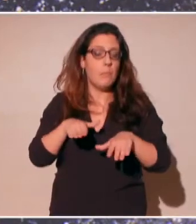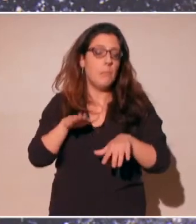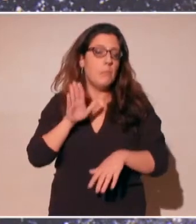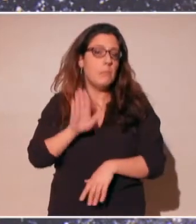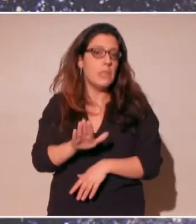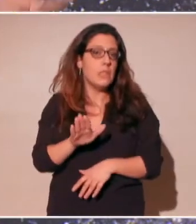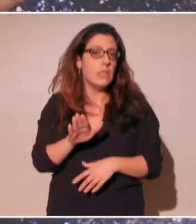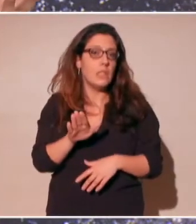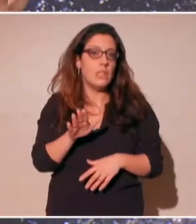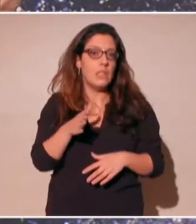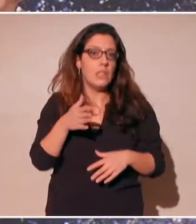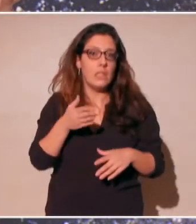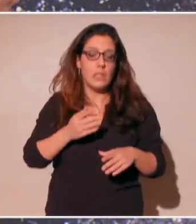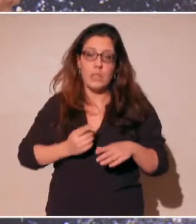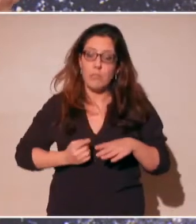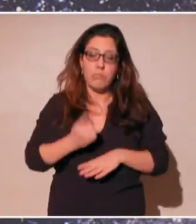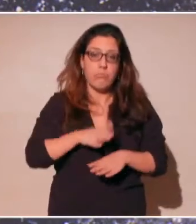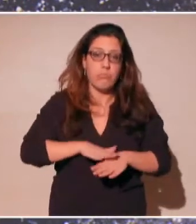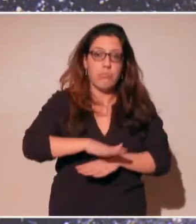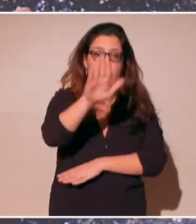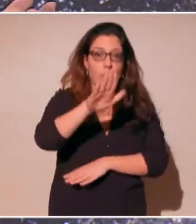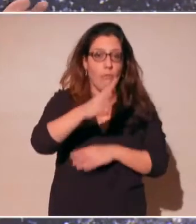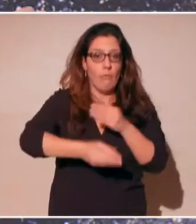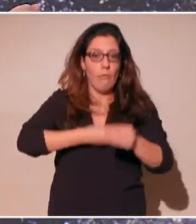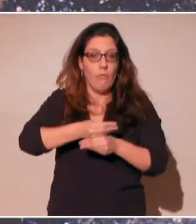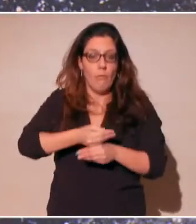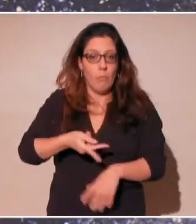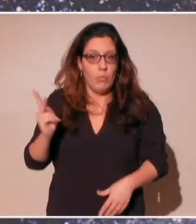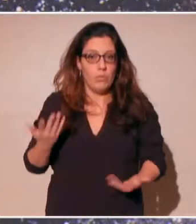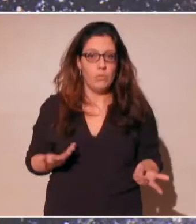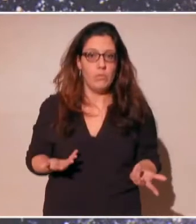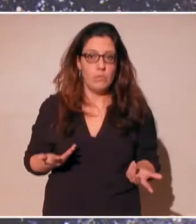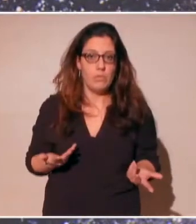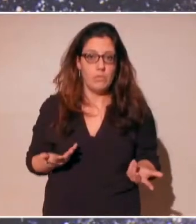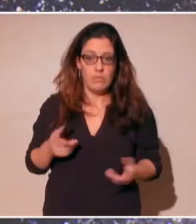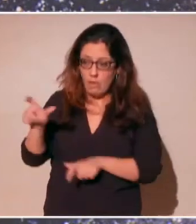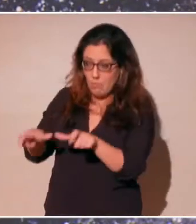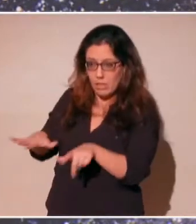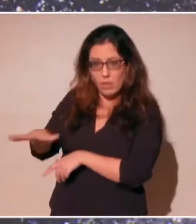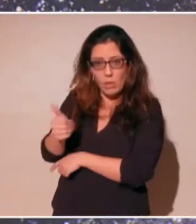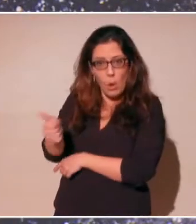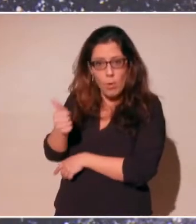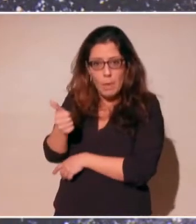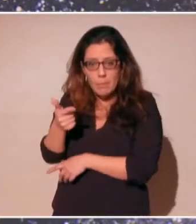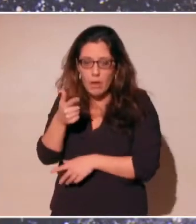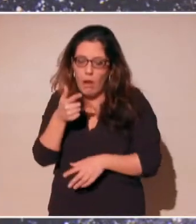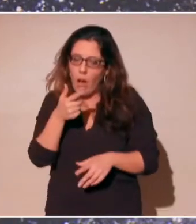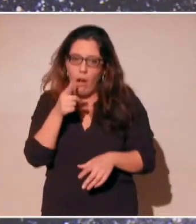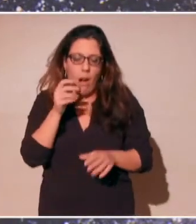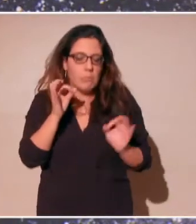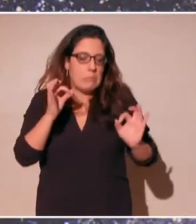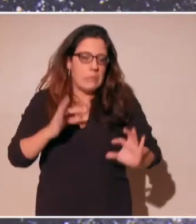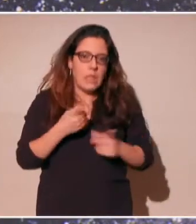it is the most bottom-up process, and it's the people who decide. So I think